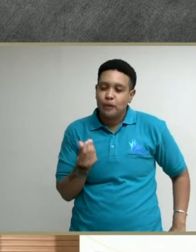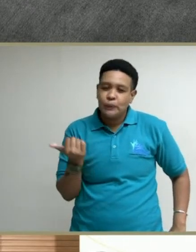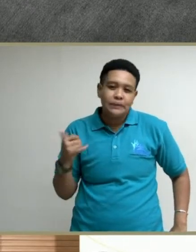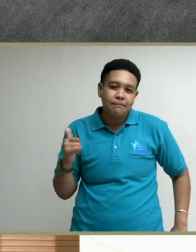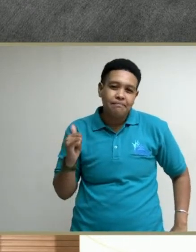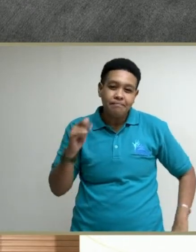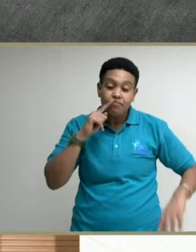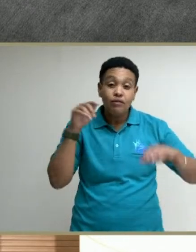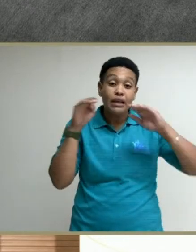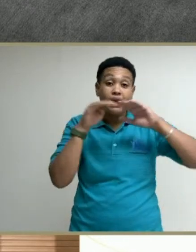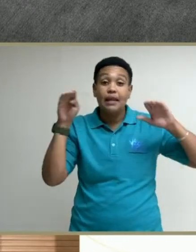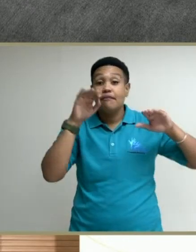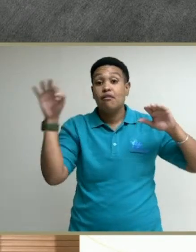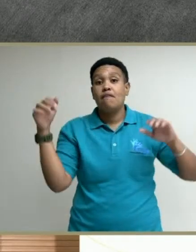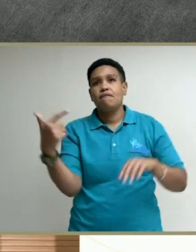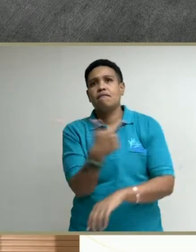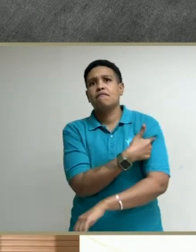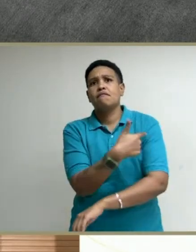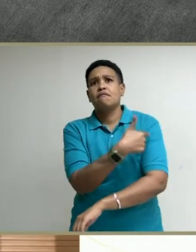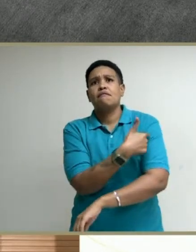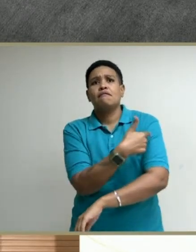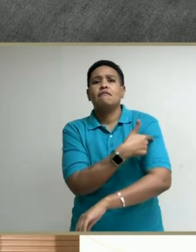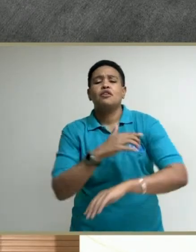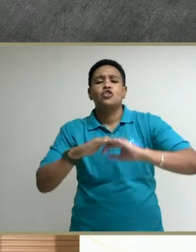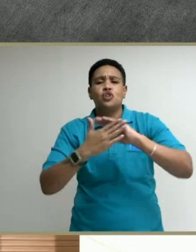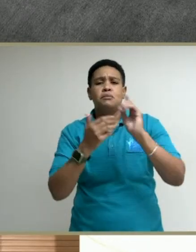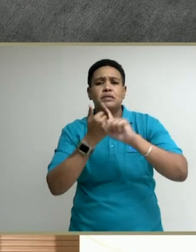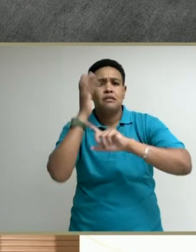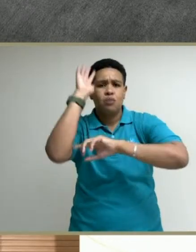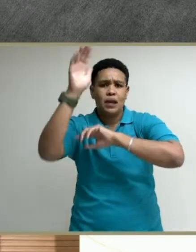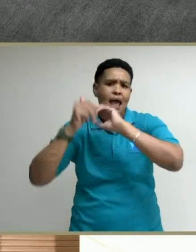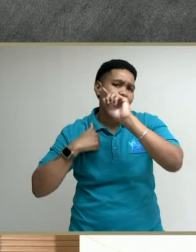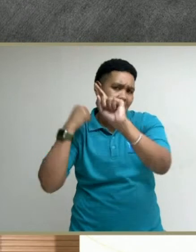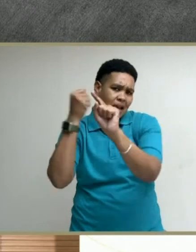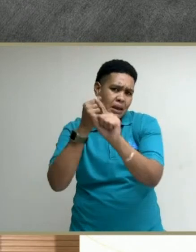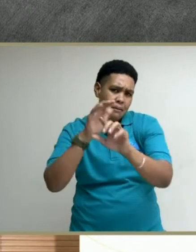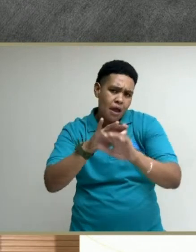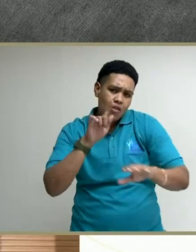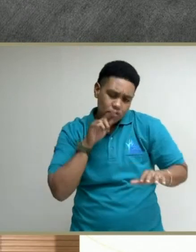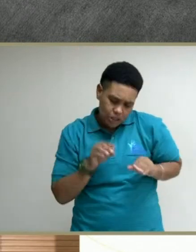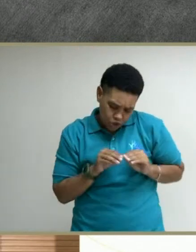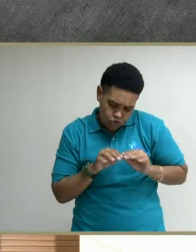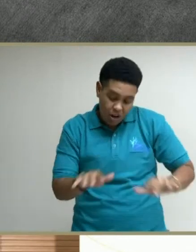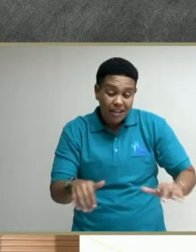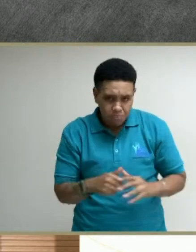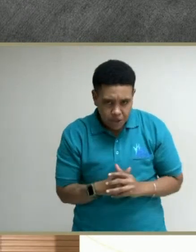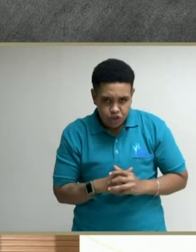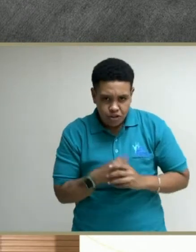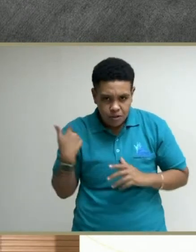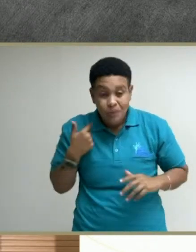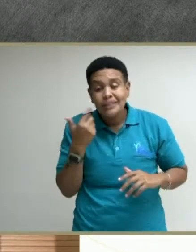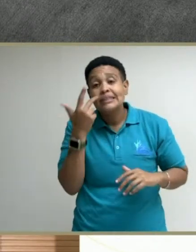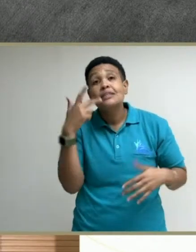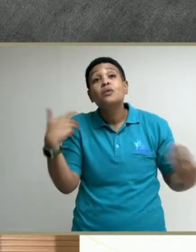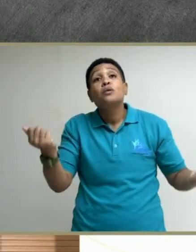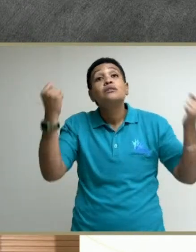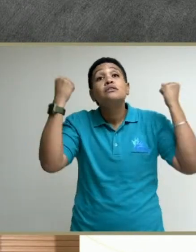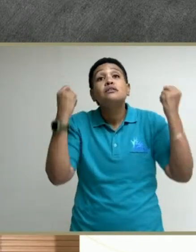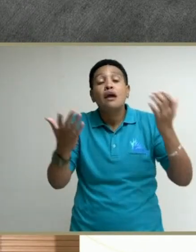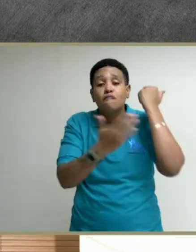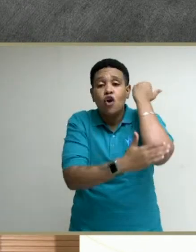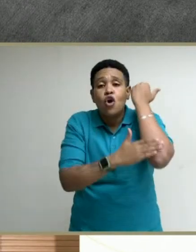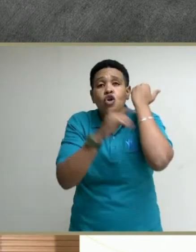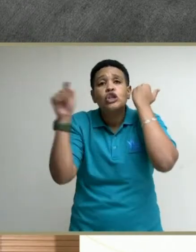the level of vaccination in country will have an impact on transmission. We would have seen that several